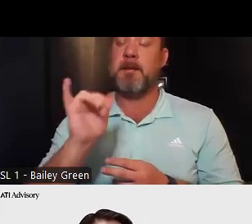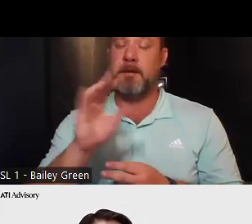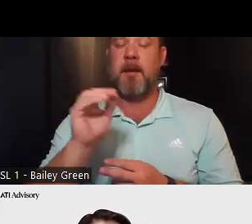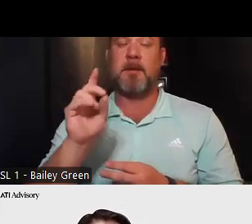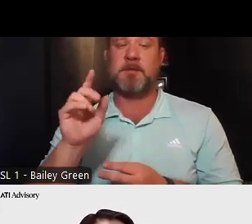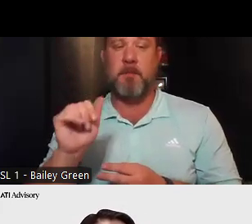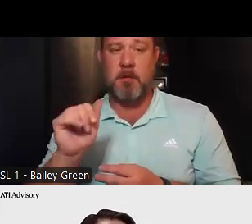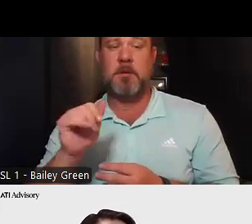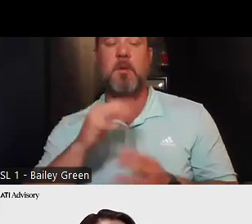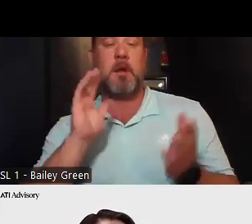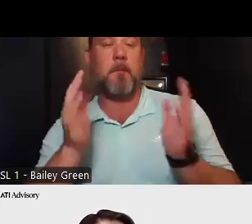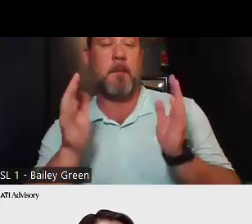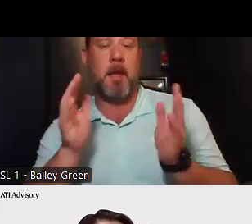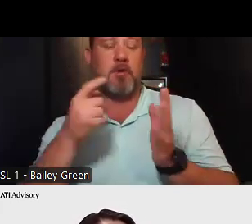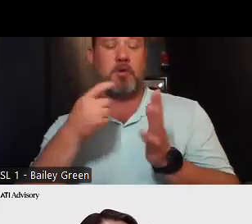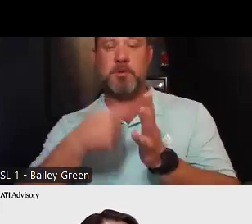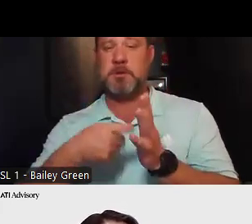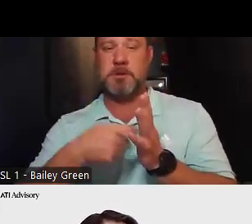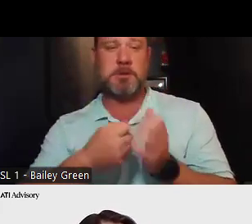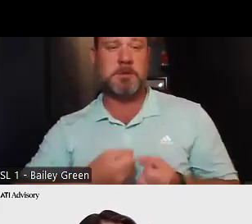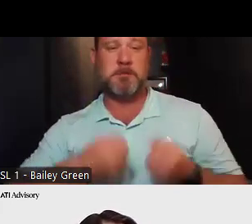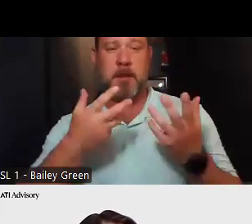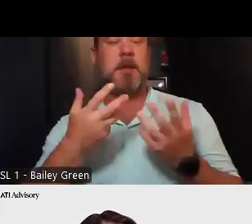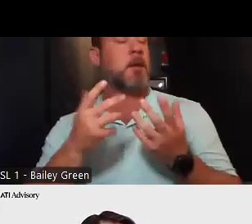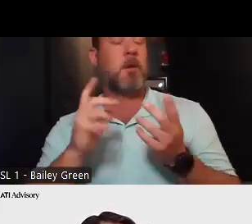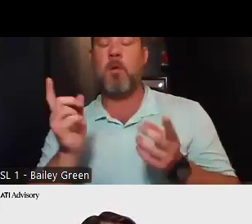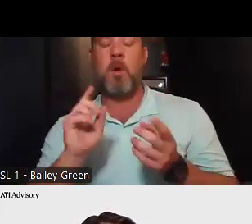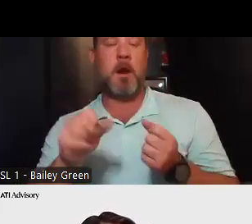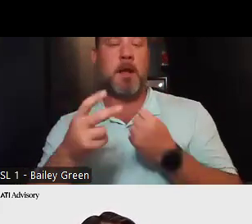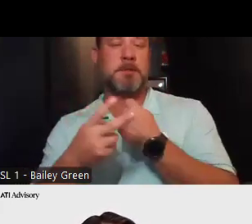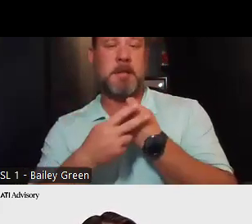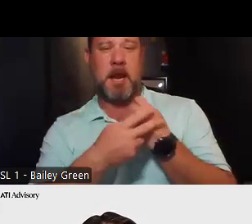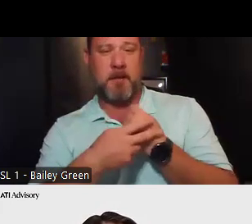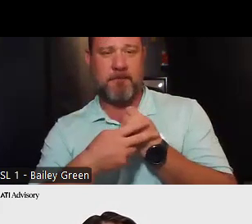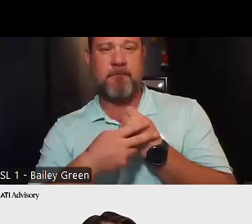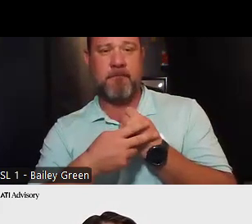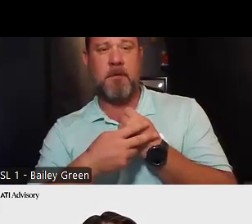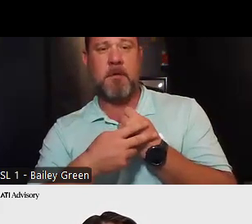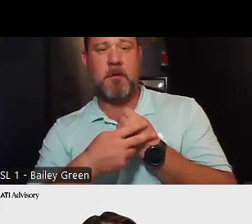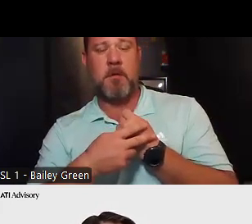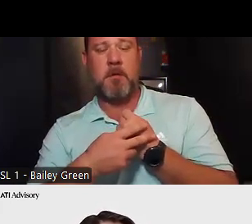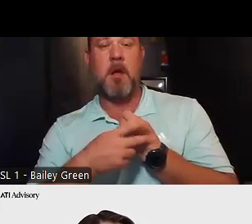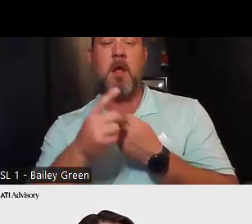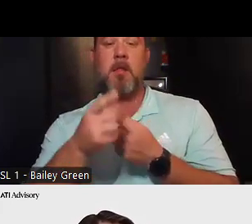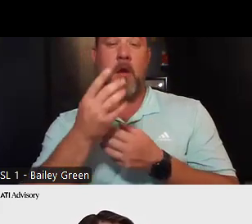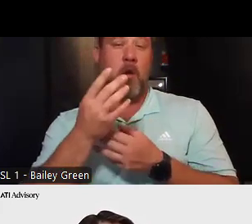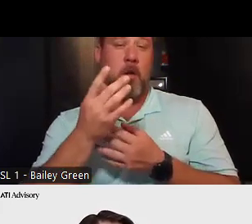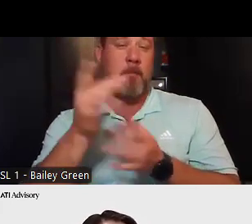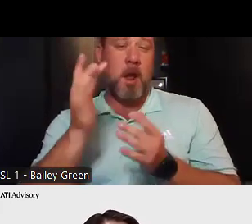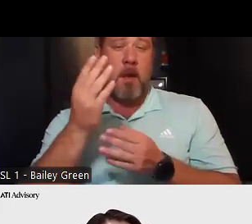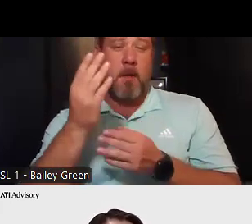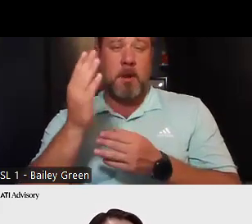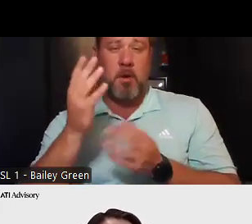to spending to see, is there potential for savings? And so what you're seeing here in the bright blue and that darker